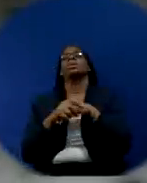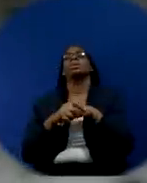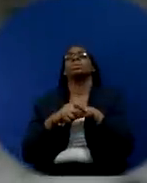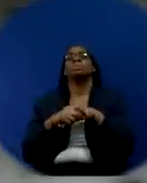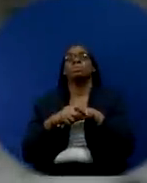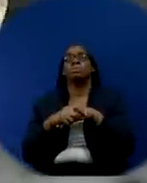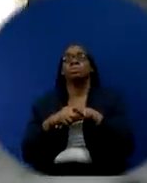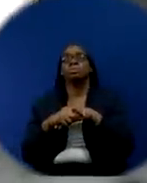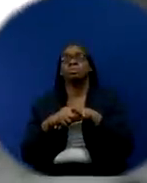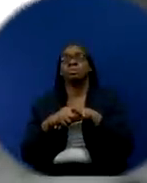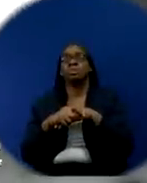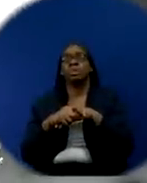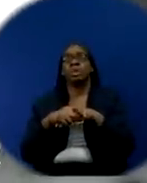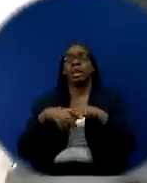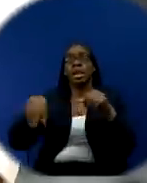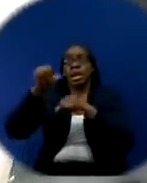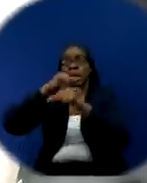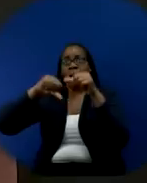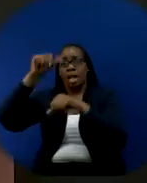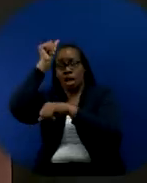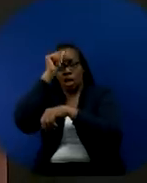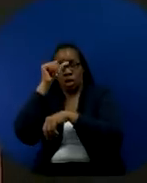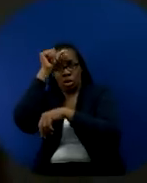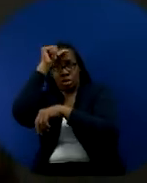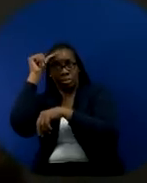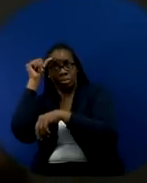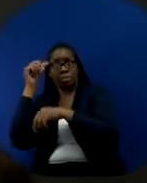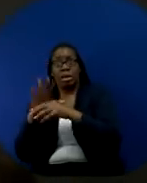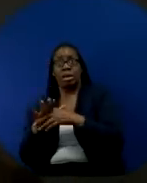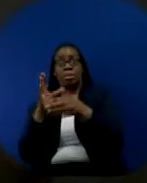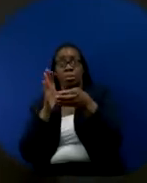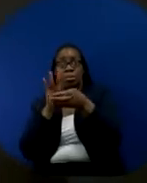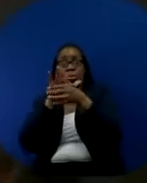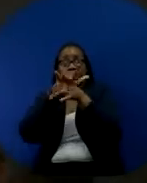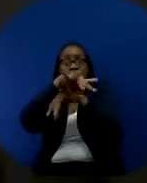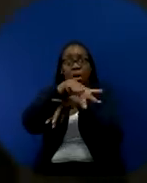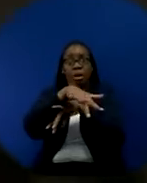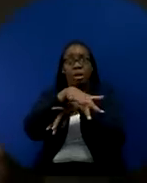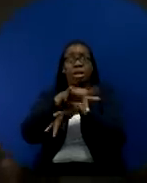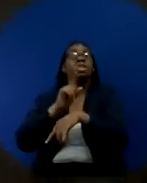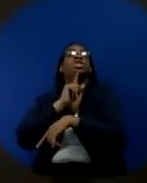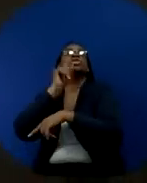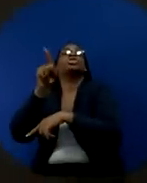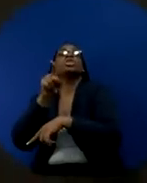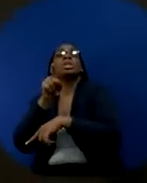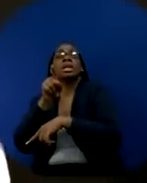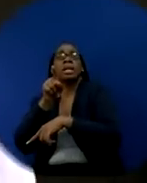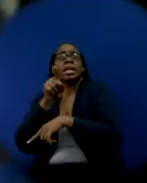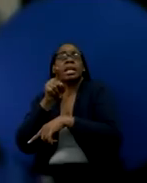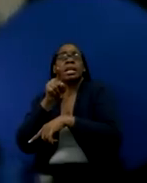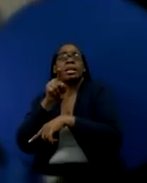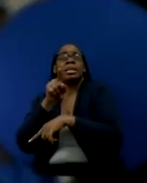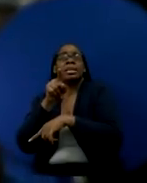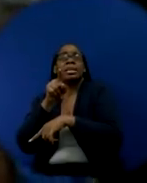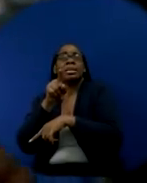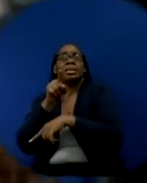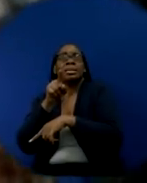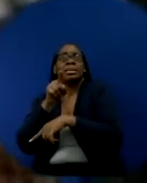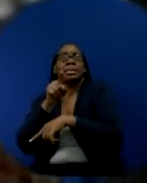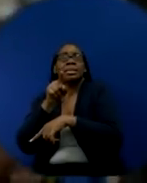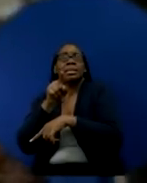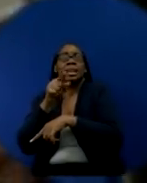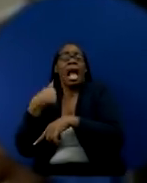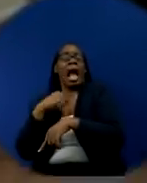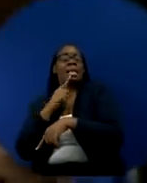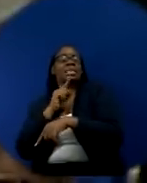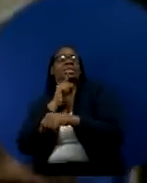enemies. He anoints my head with oil. My cup runneth over. Surely, I